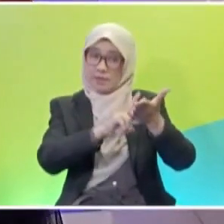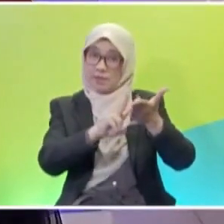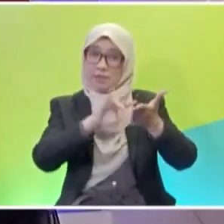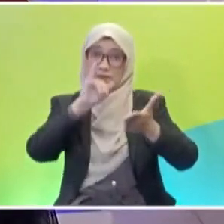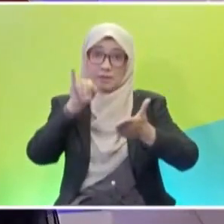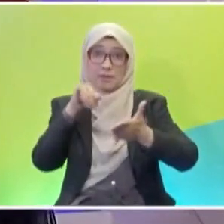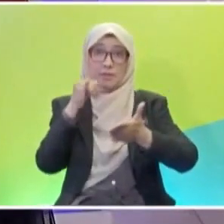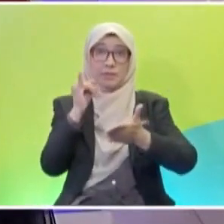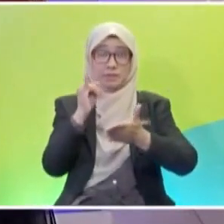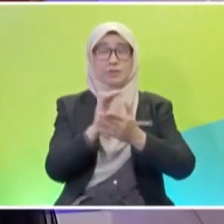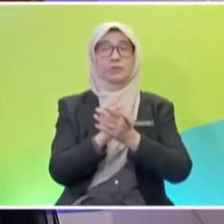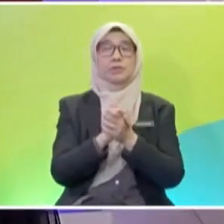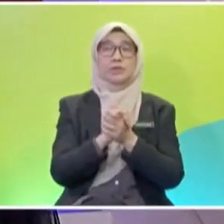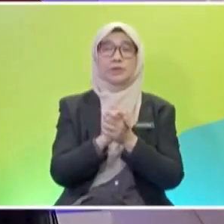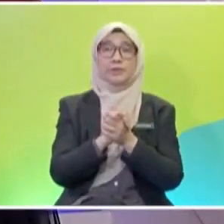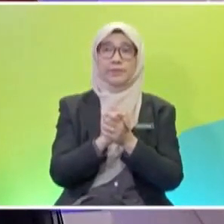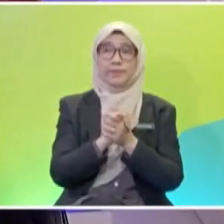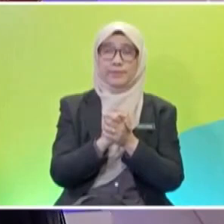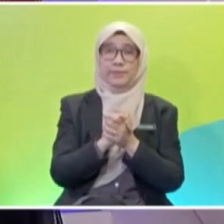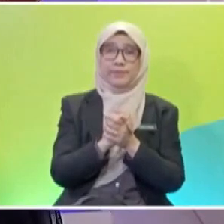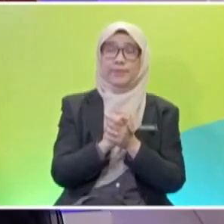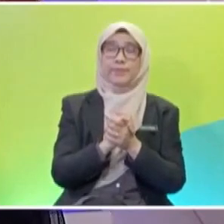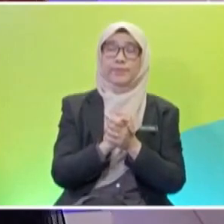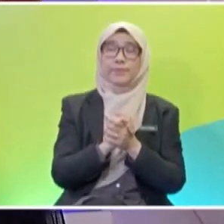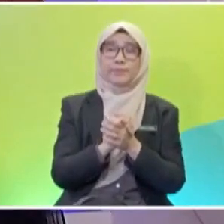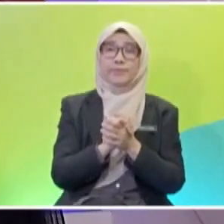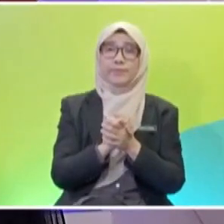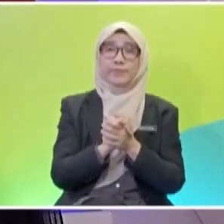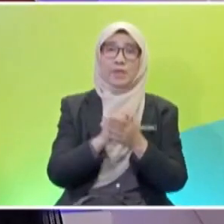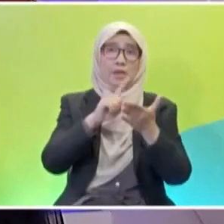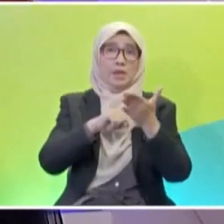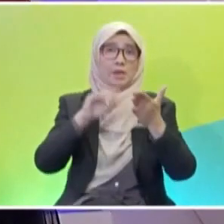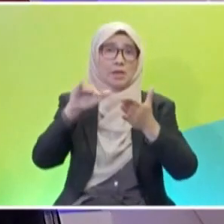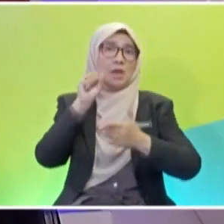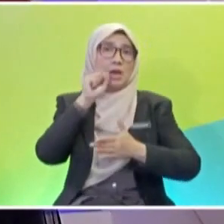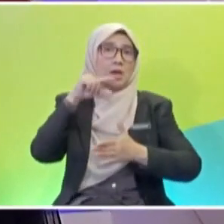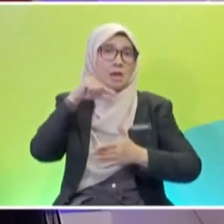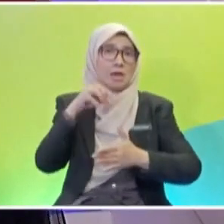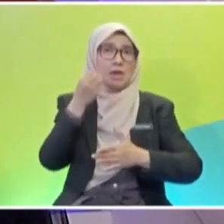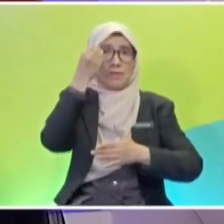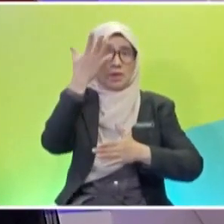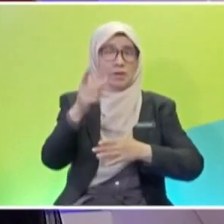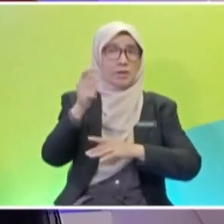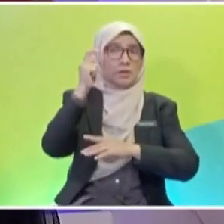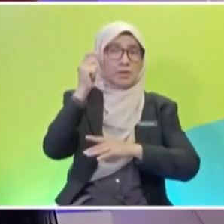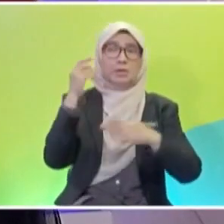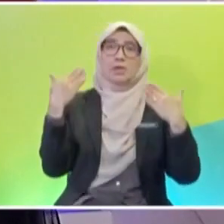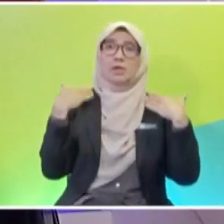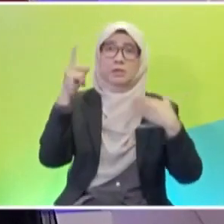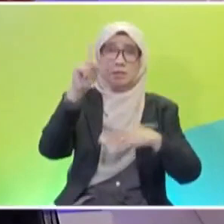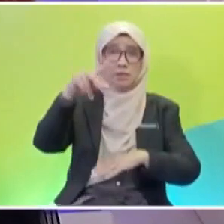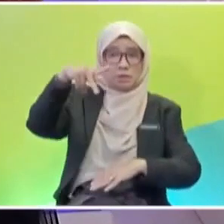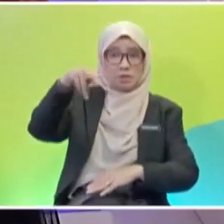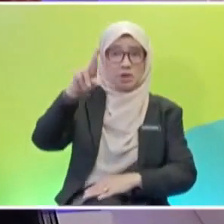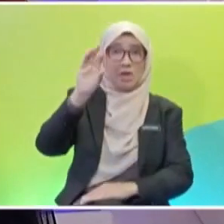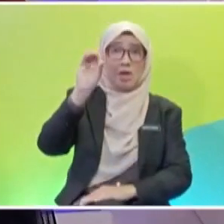activity. But what you commented about just now reminded me of a proverb. A picture